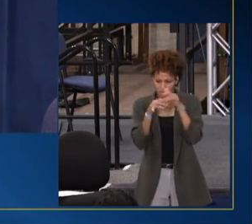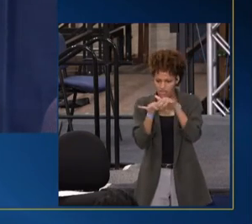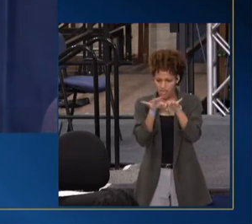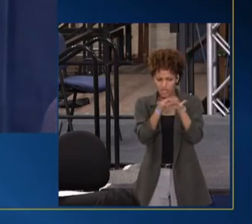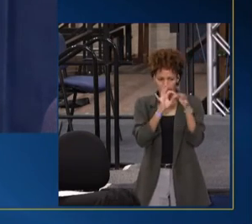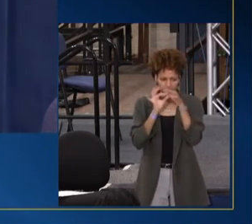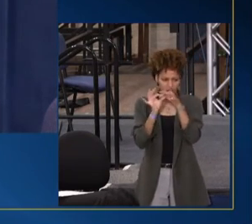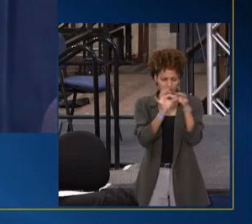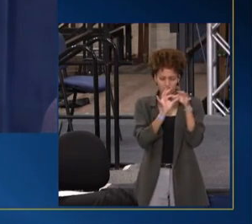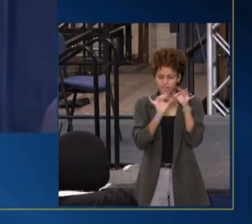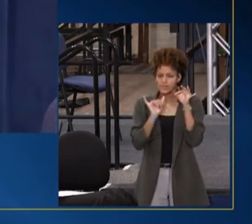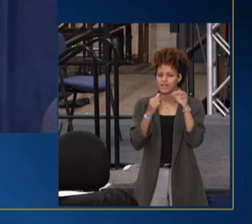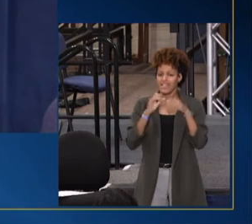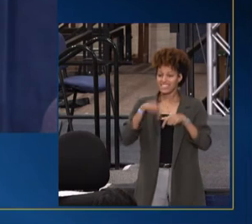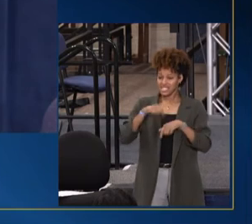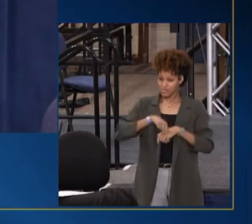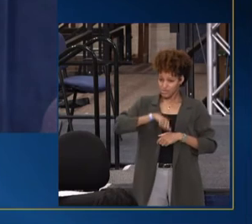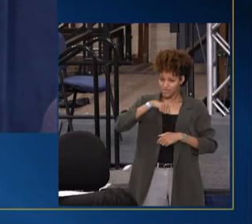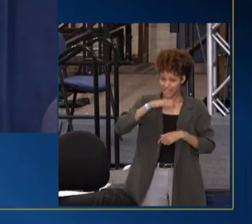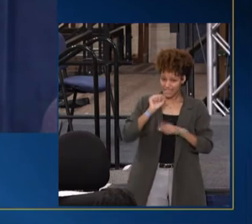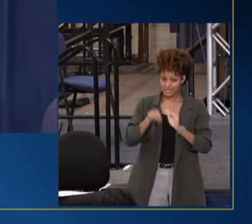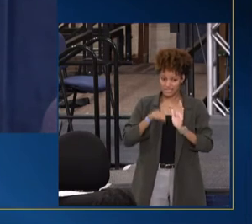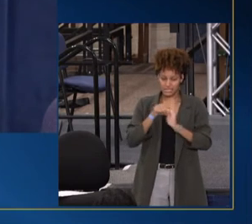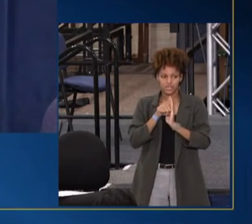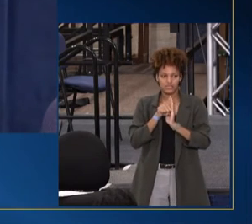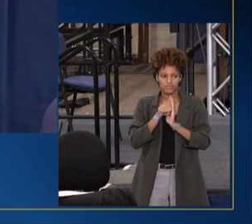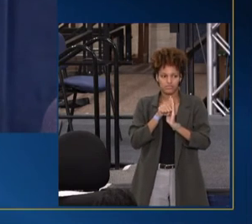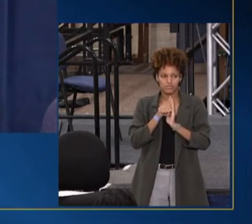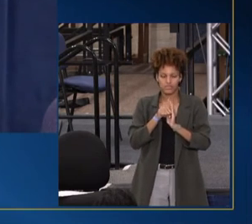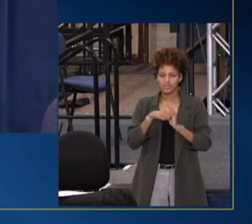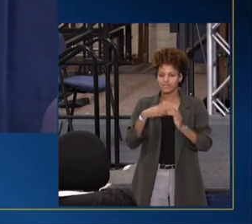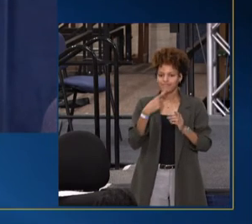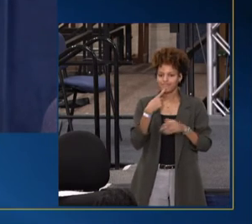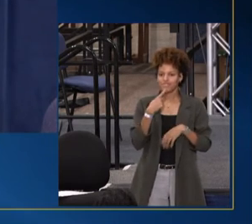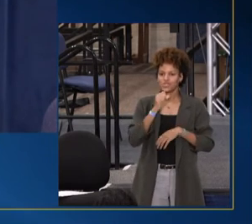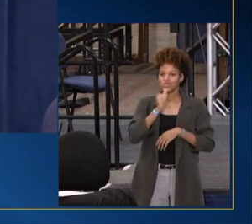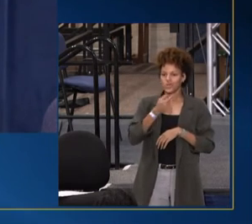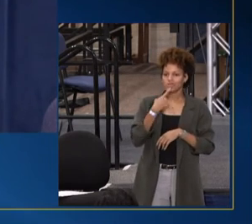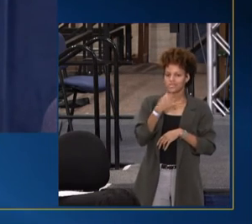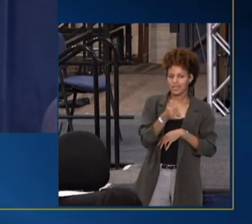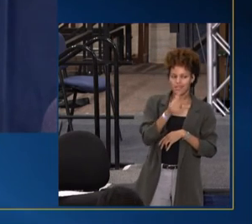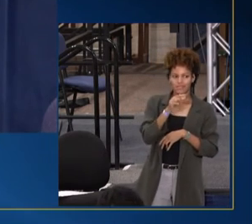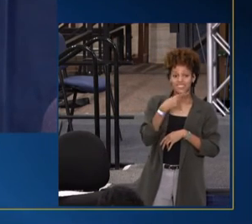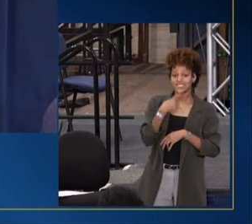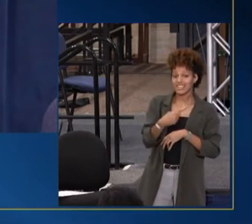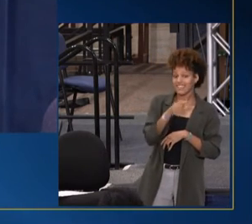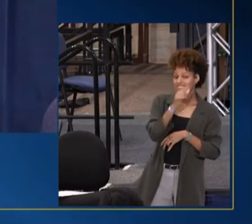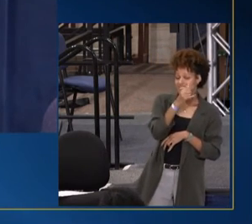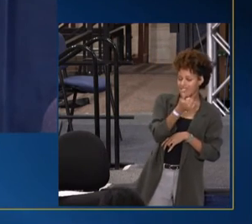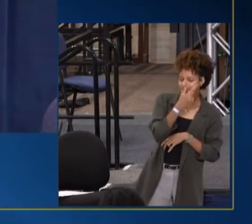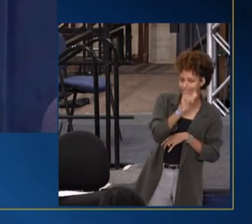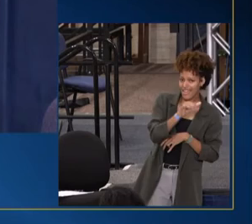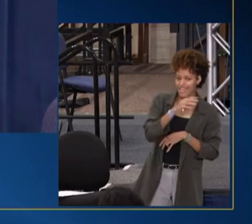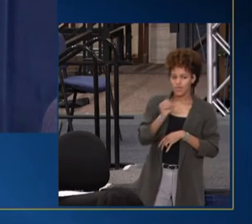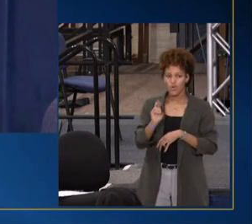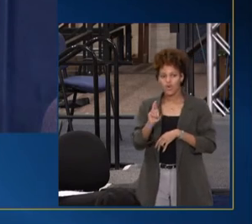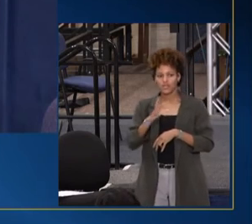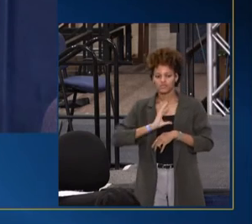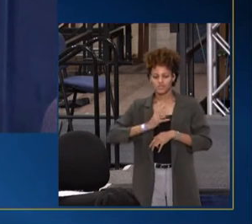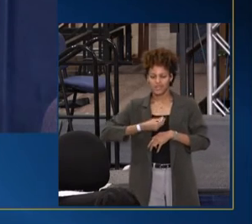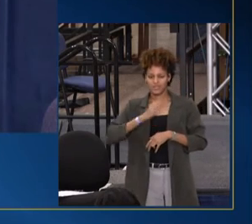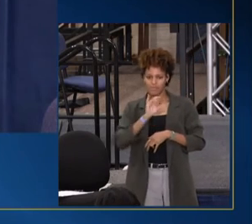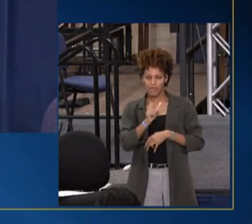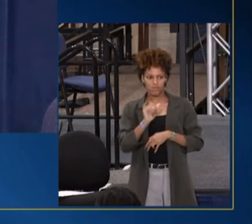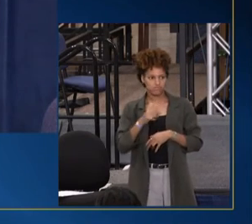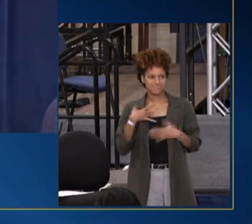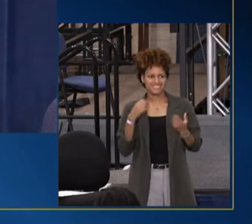think about this Pride season is the Don't Say Gay or Trans bills and the attack on our education system. And that's standing out to me